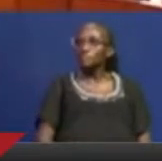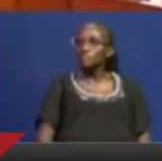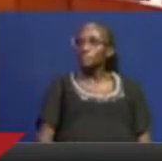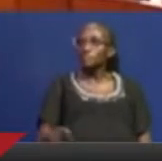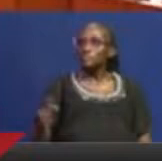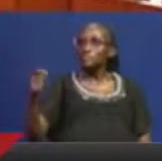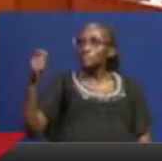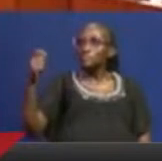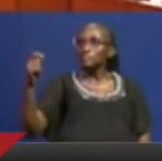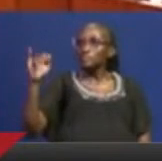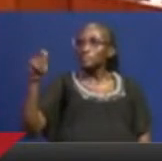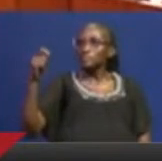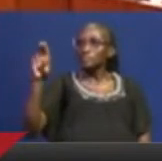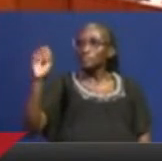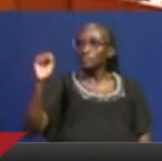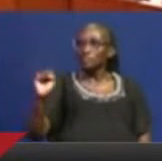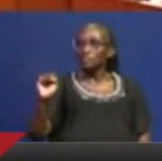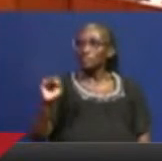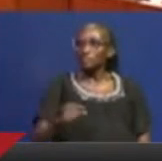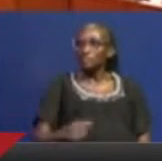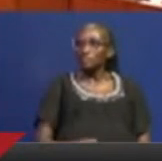Kacheliba Lote Titus.